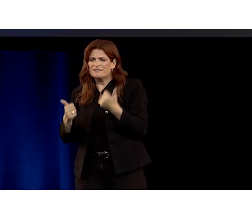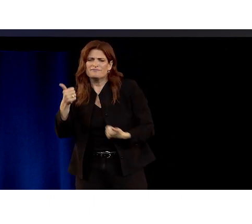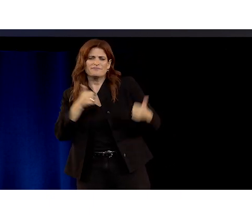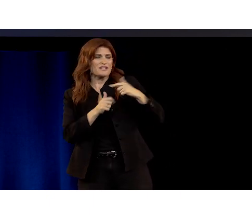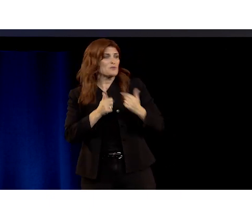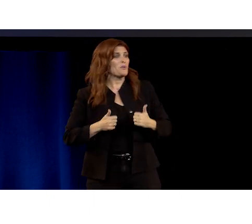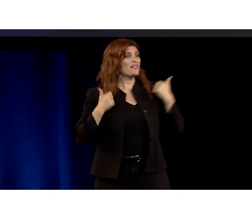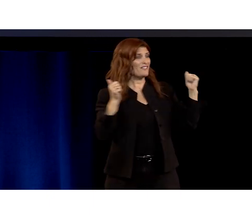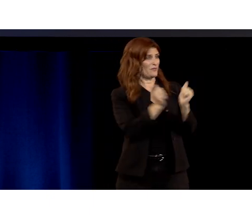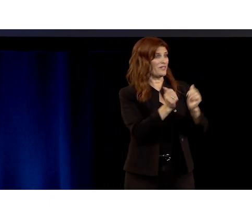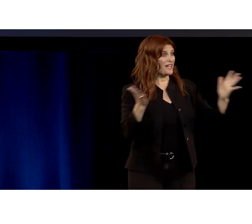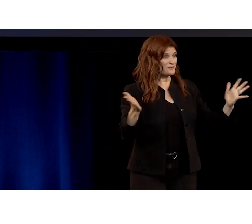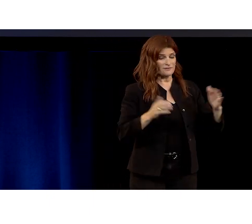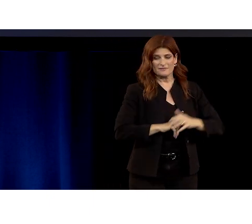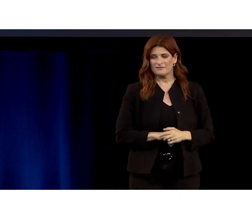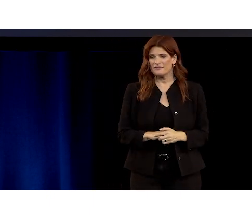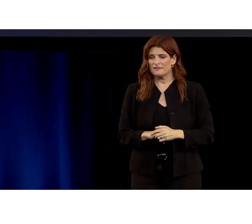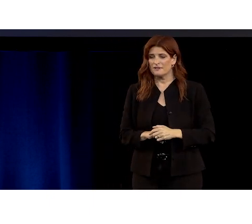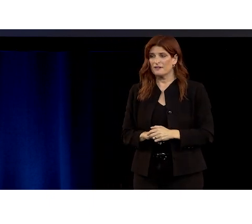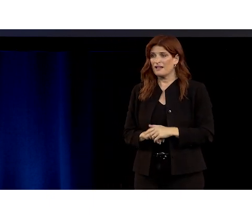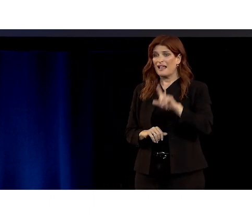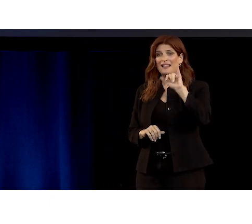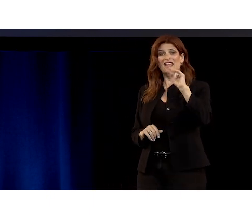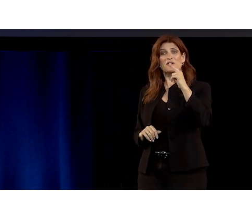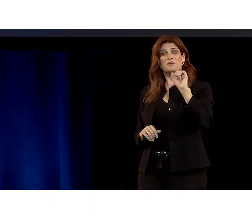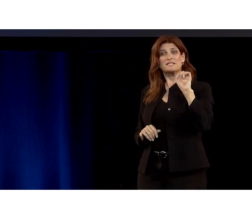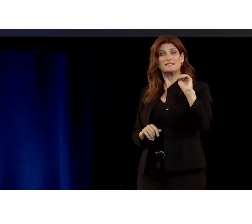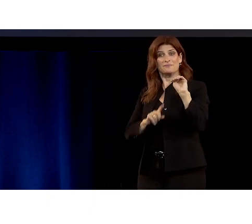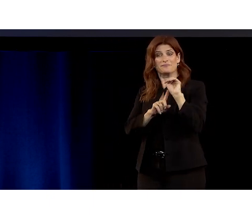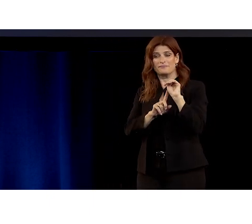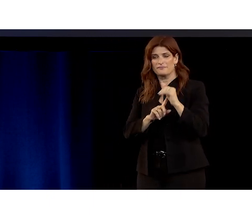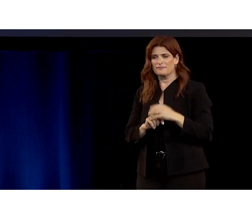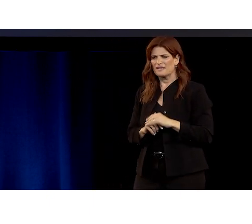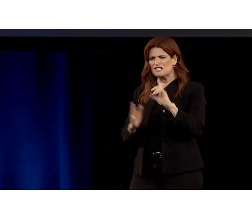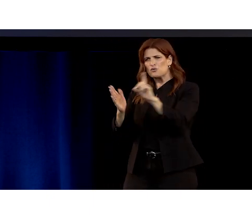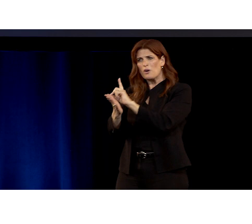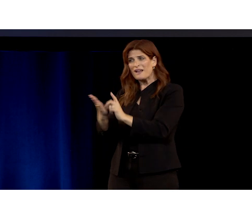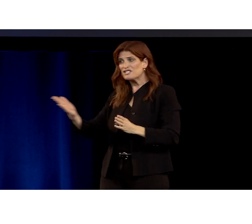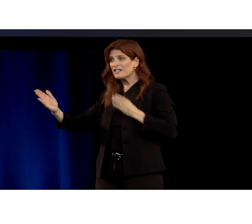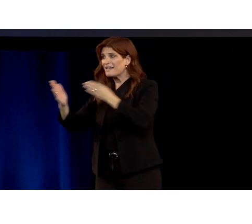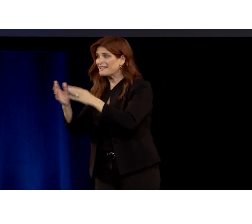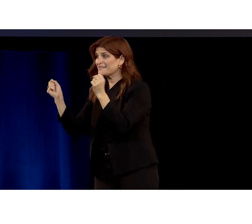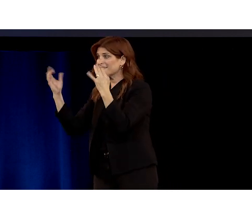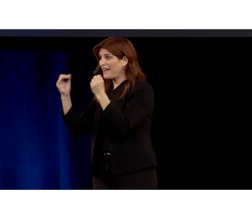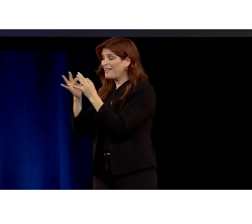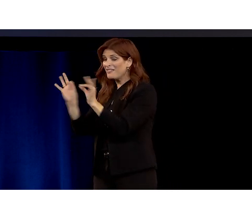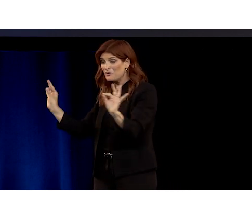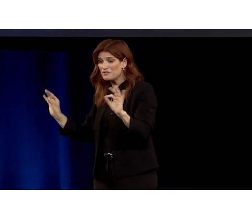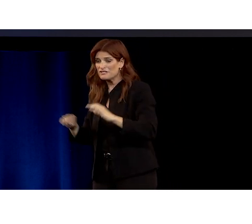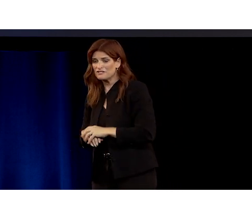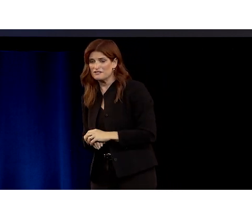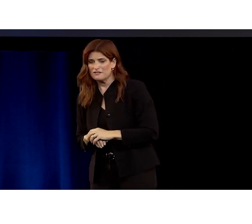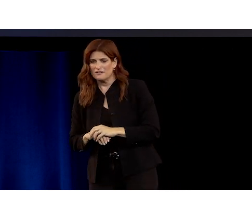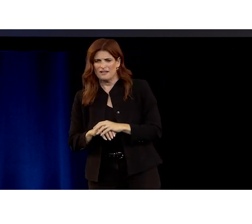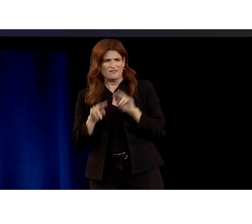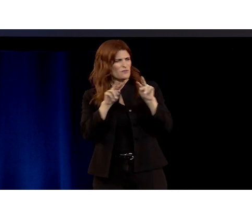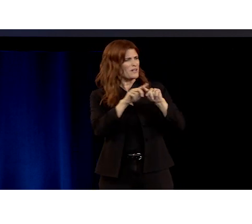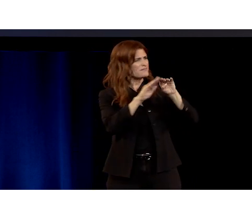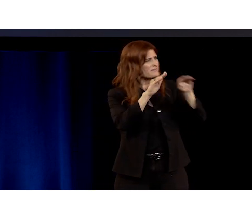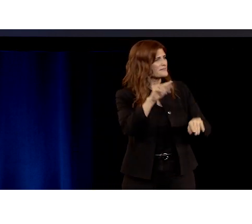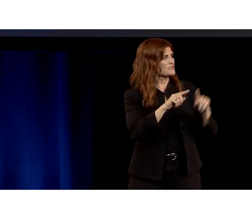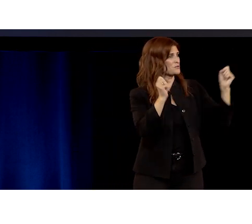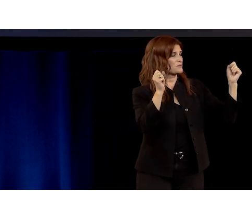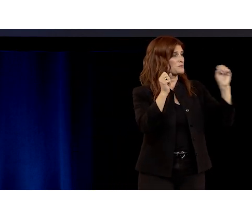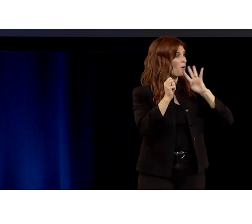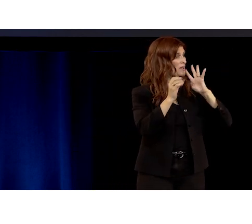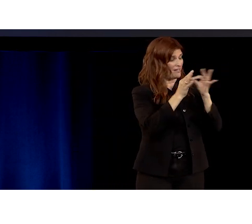bias comes audism, the belief that life with hearing is superior to life without it. With bias comes linguicism, the